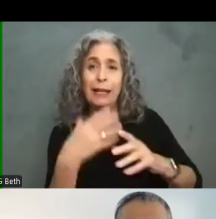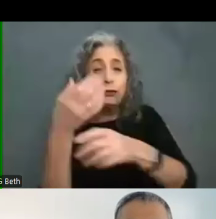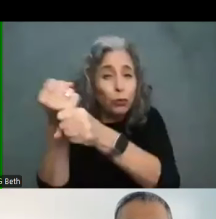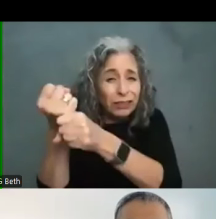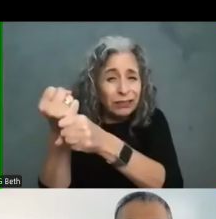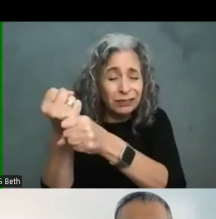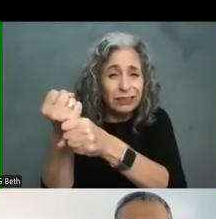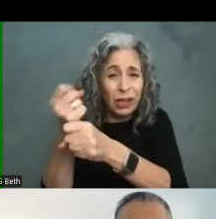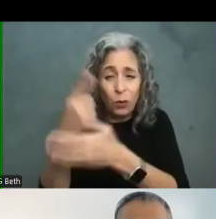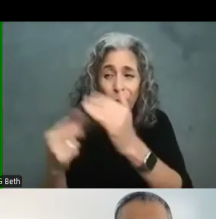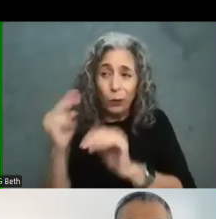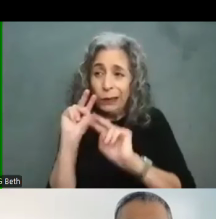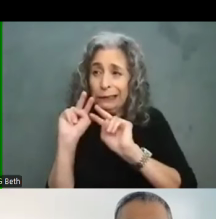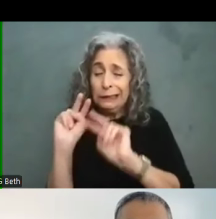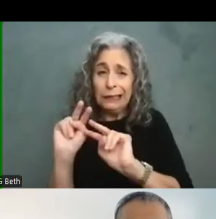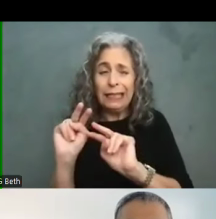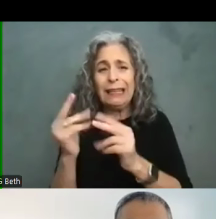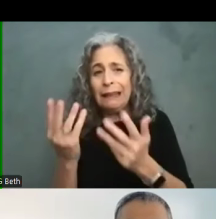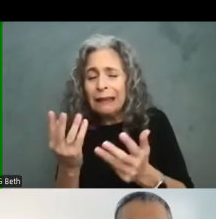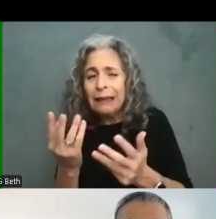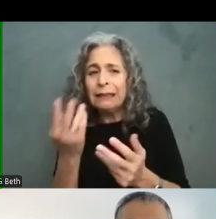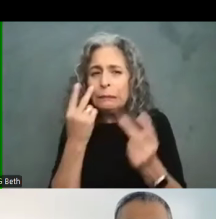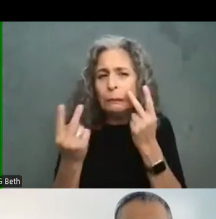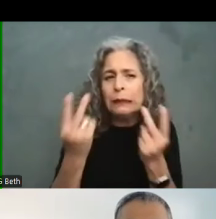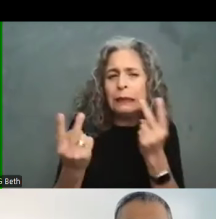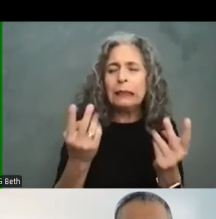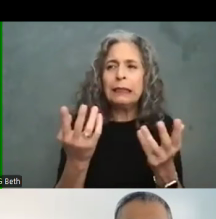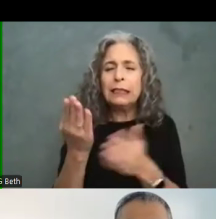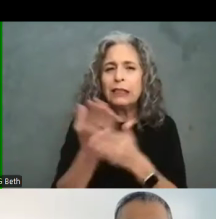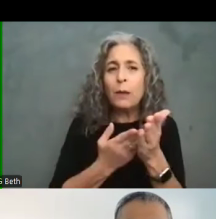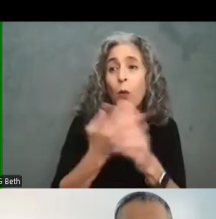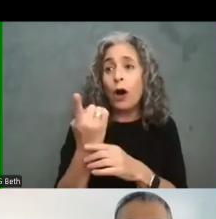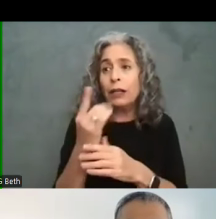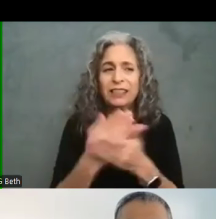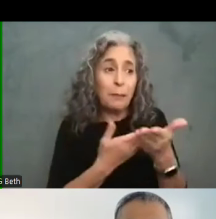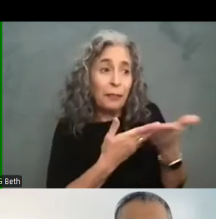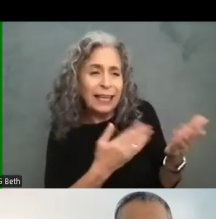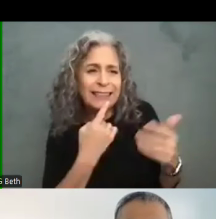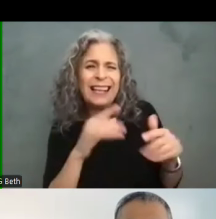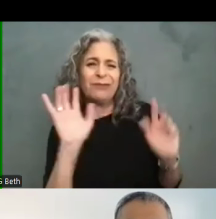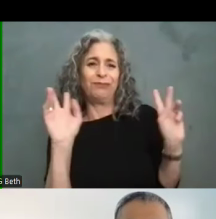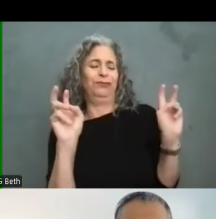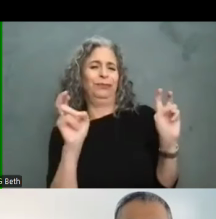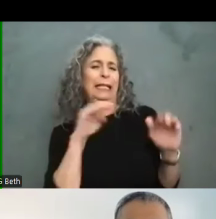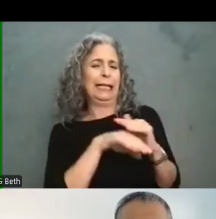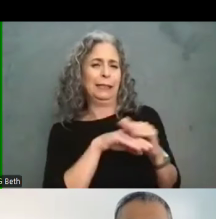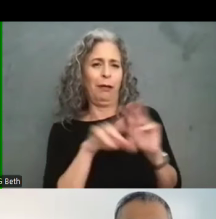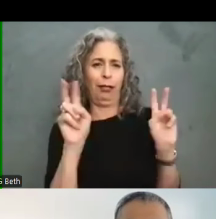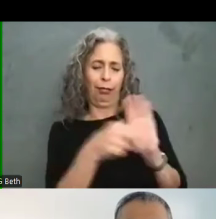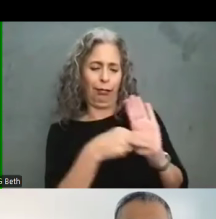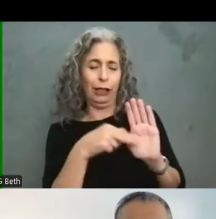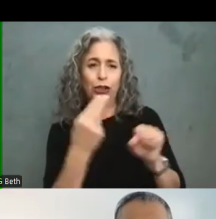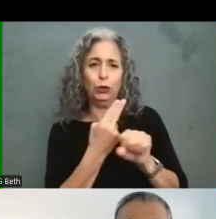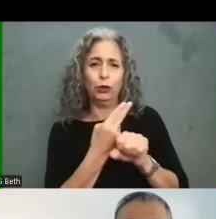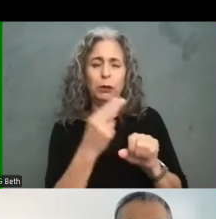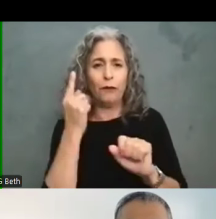what we are seeing as something that someone or something that says that is accessible and is usable for